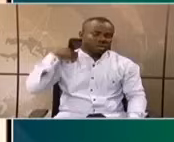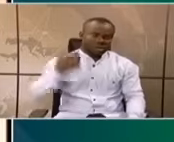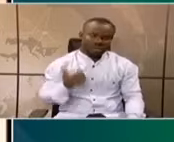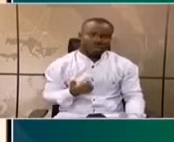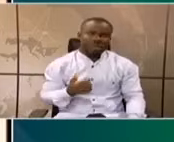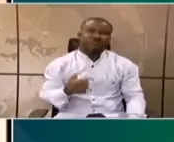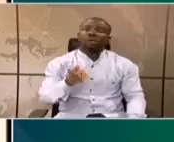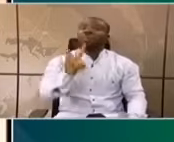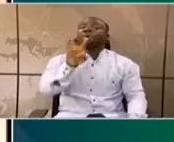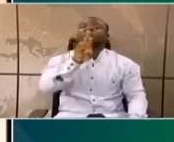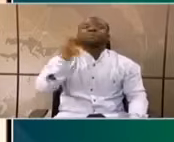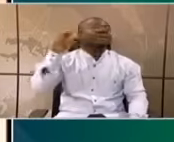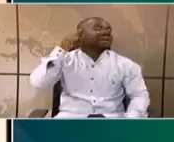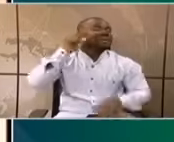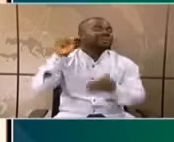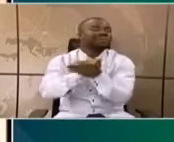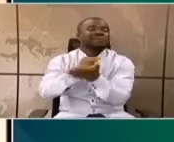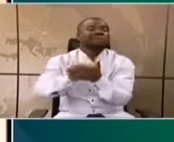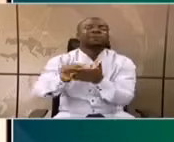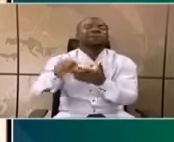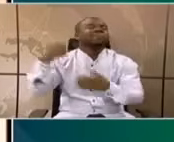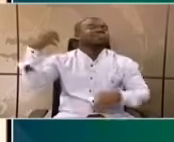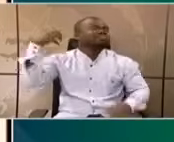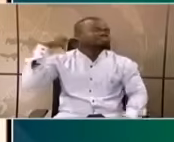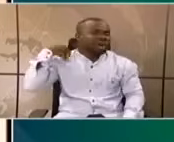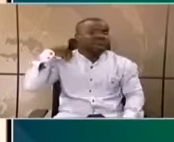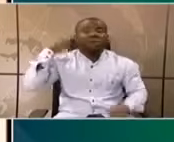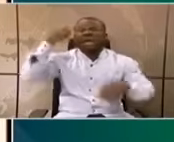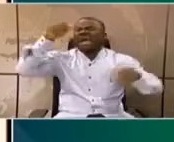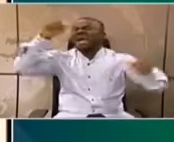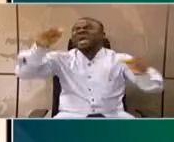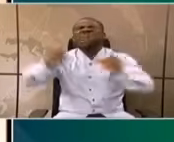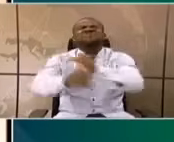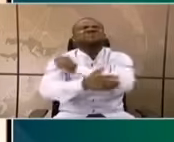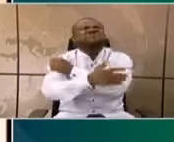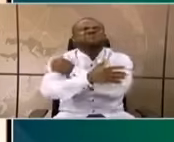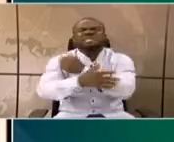The whole Western region. Because the unfortunate situation, they